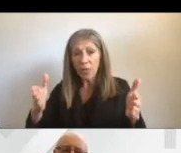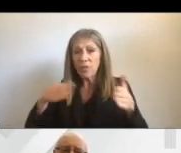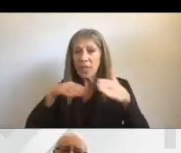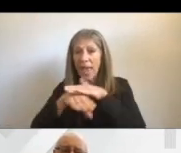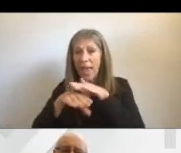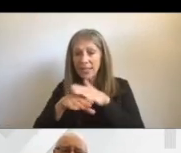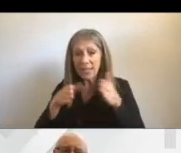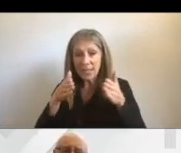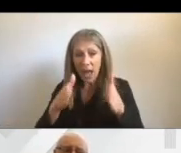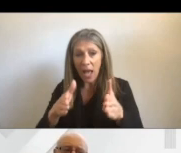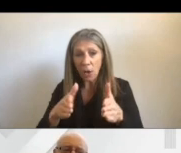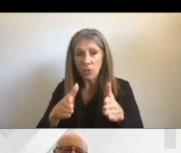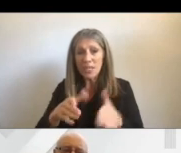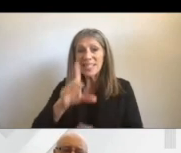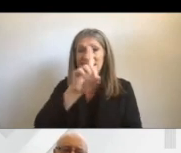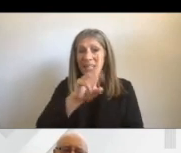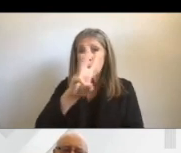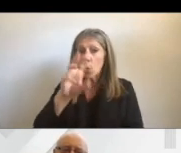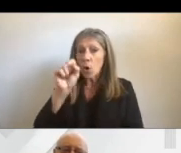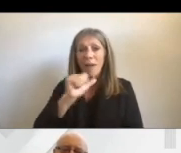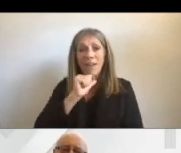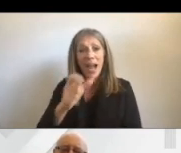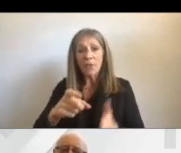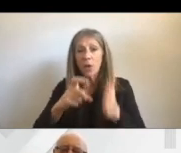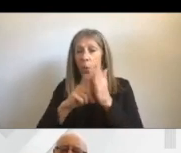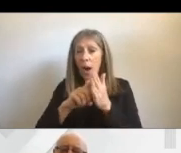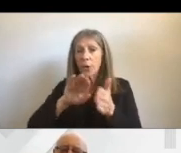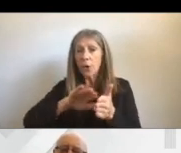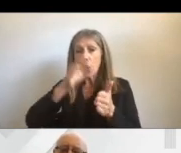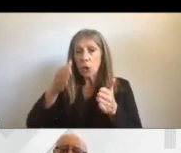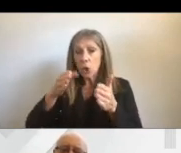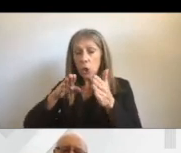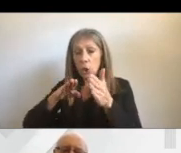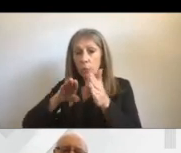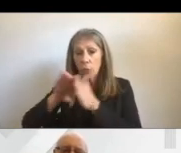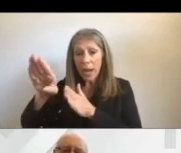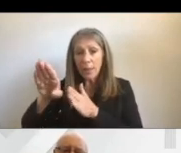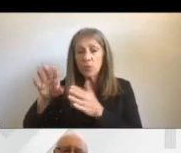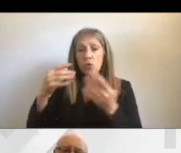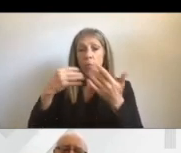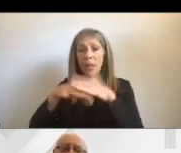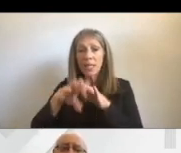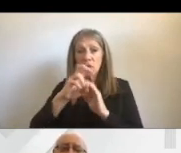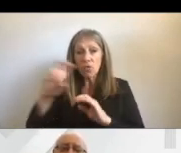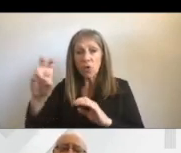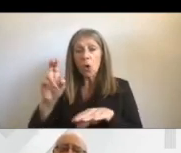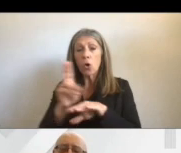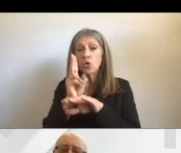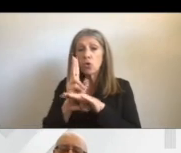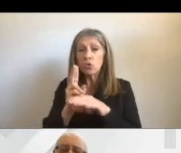or the other, then the access aisles cannot be shared and it has to be on the passenger side of the vehicle.